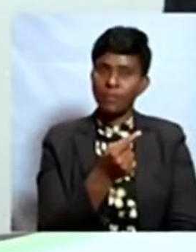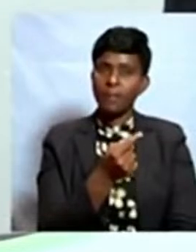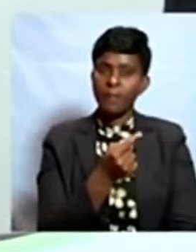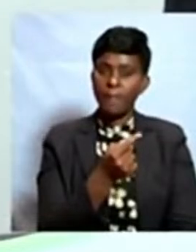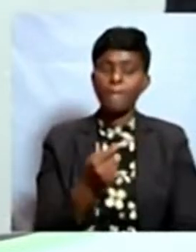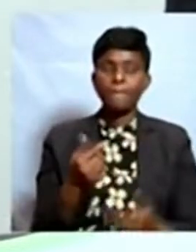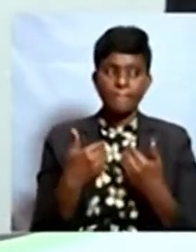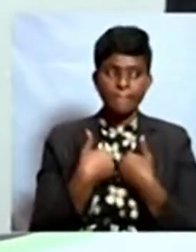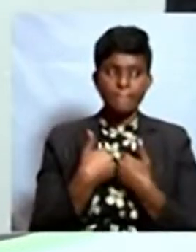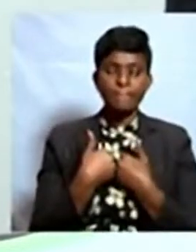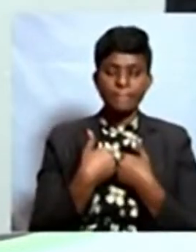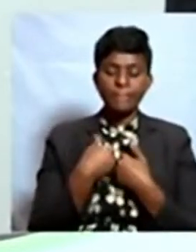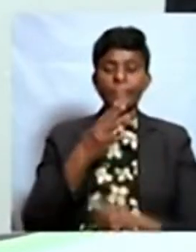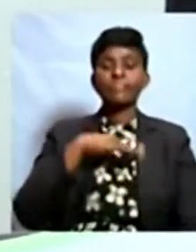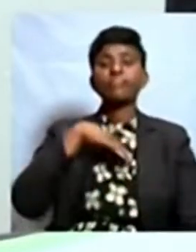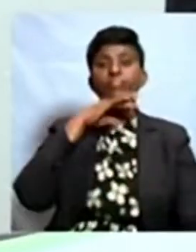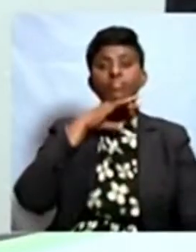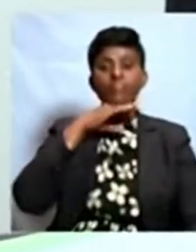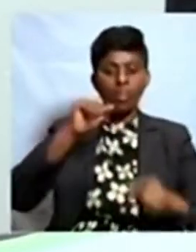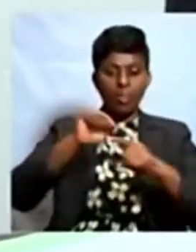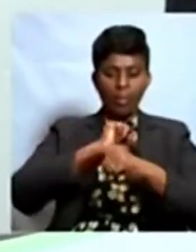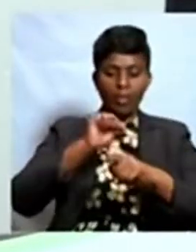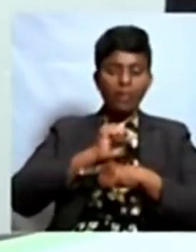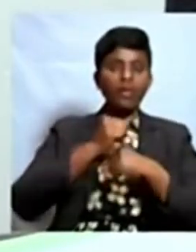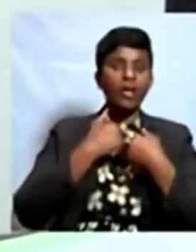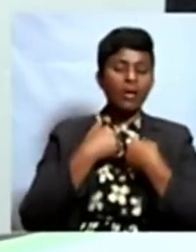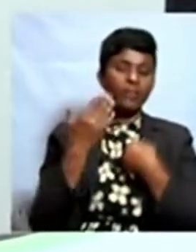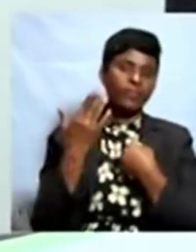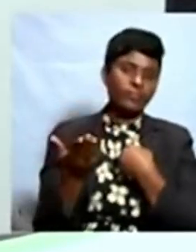is sufficient capacity.